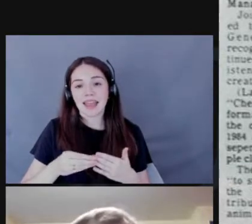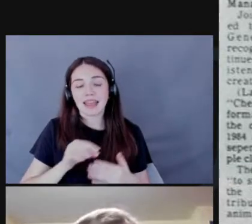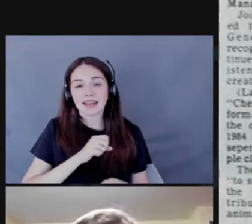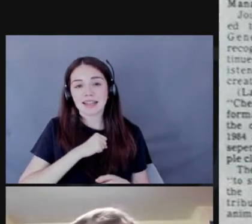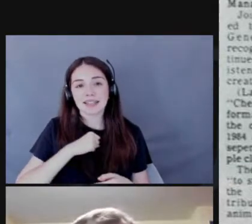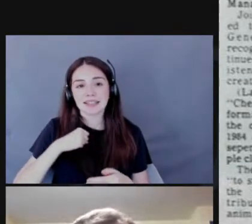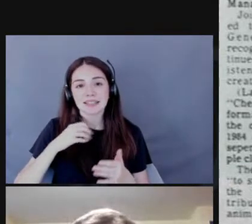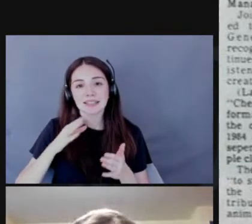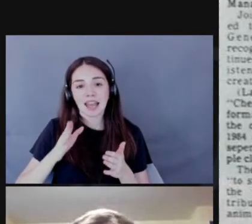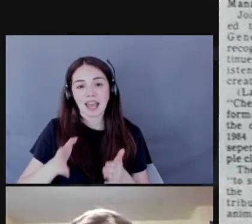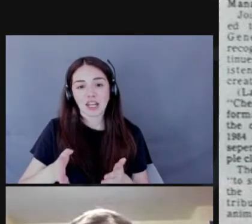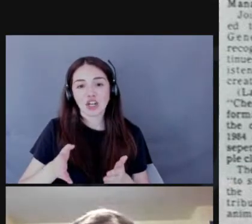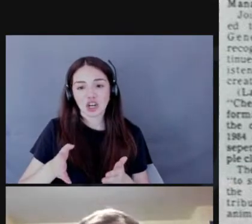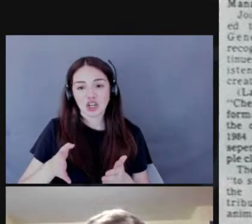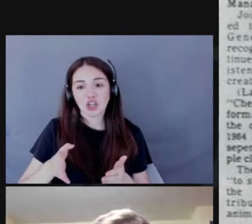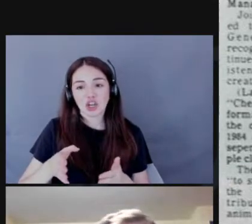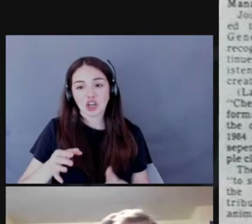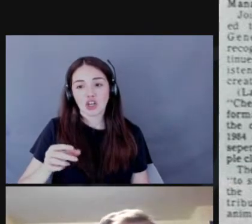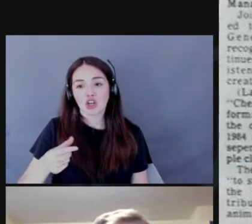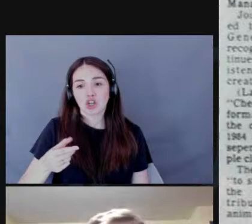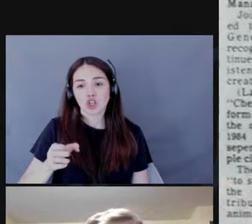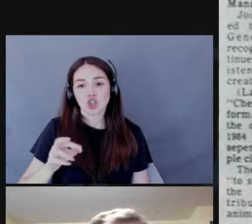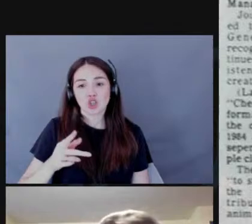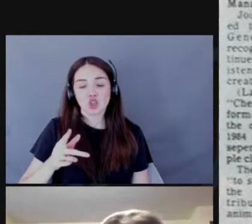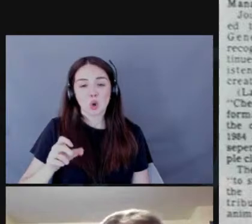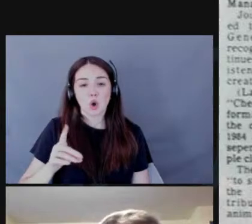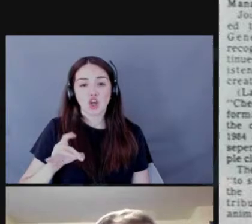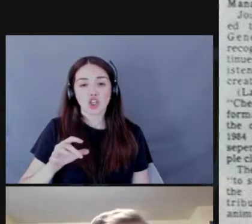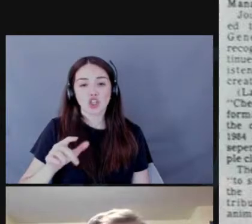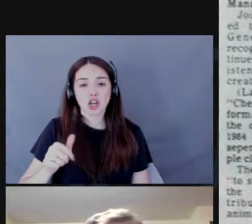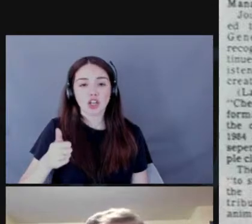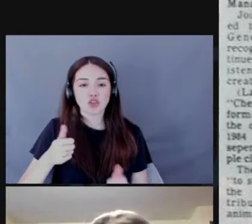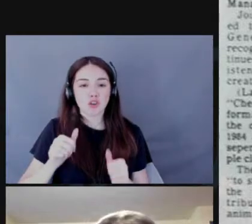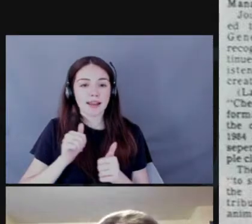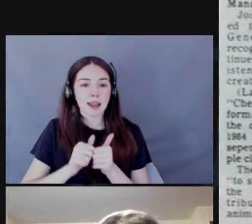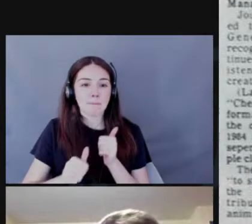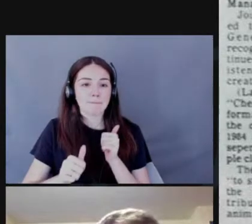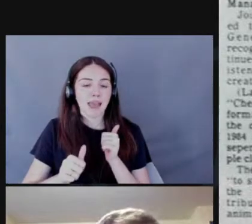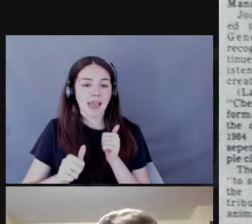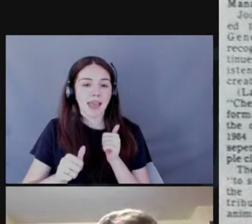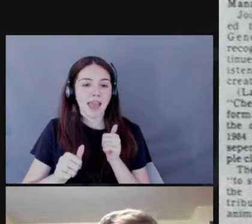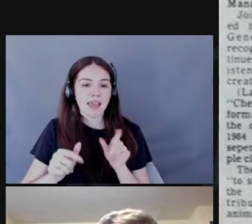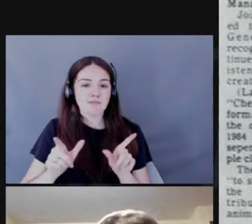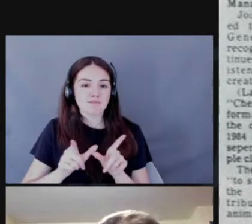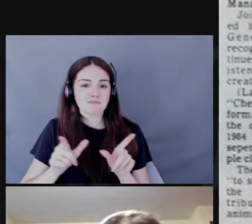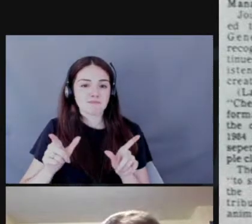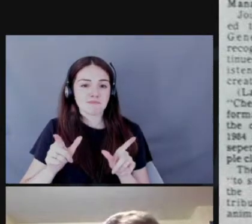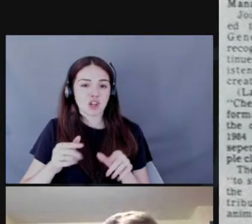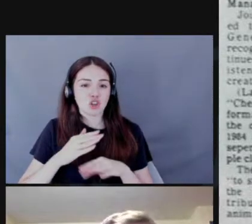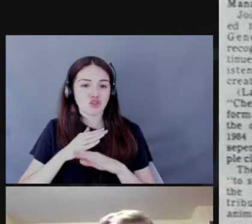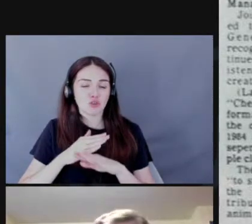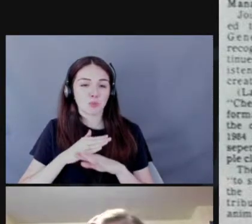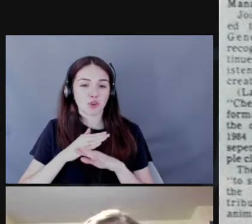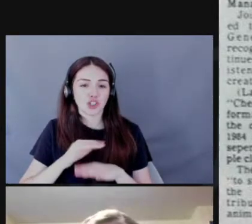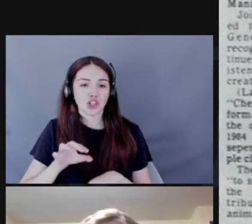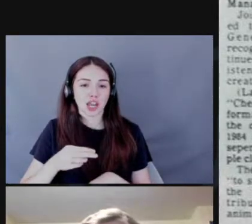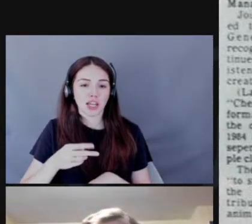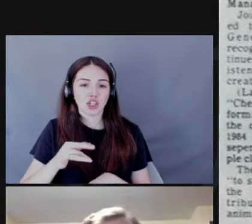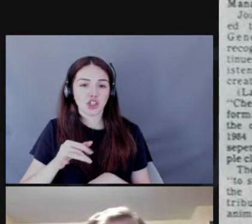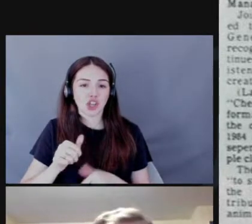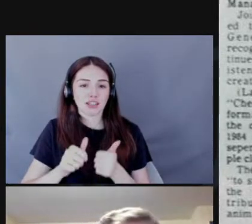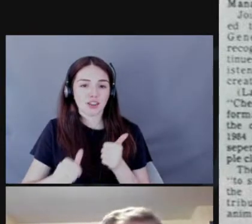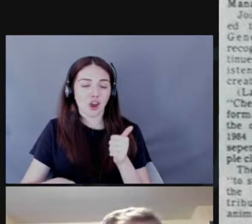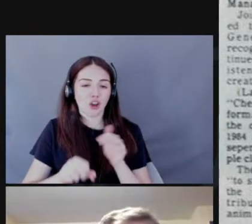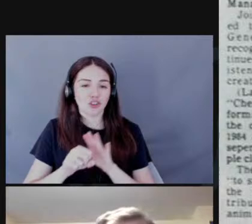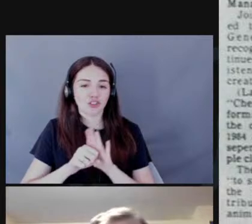of Baltimore trying to get legislation passed to protect Chessie under state law. It really